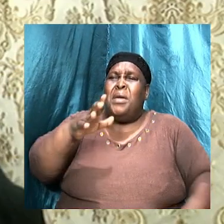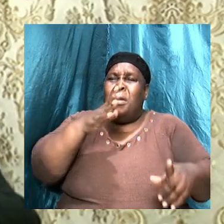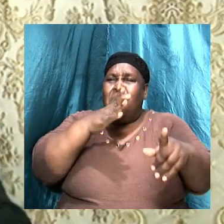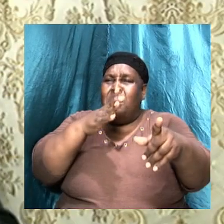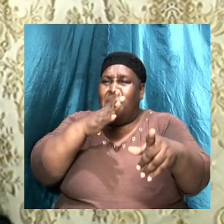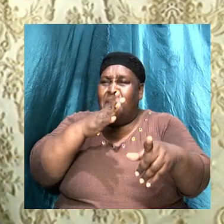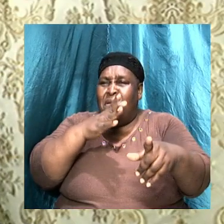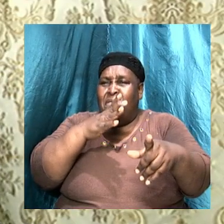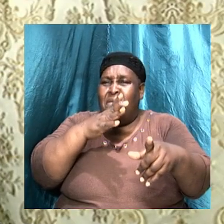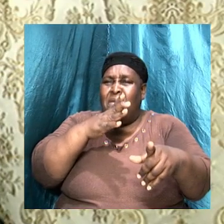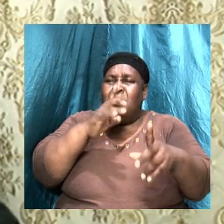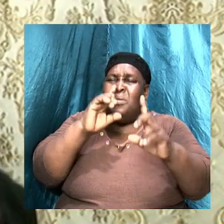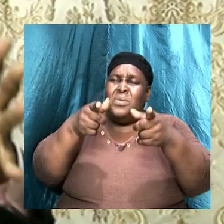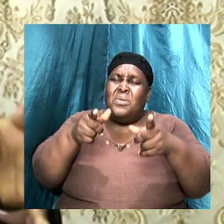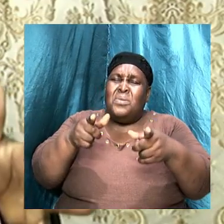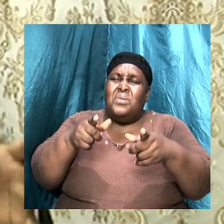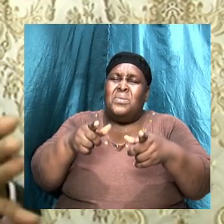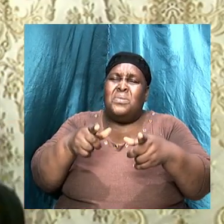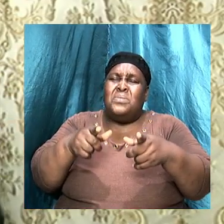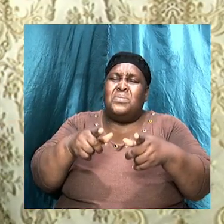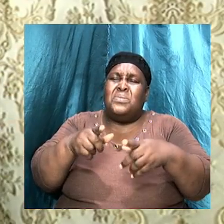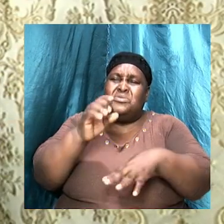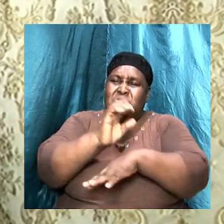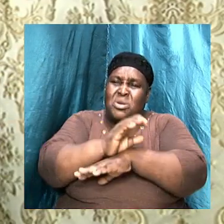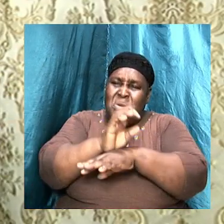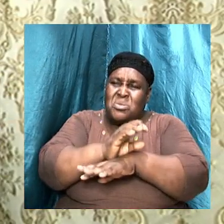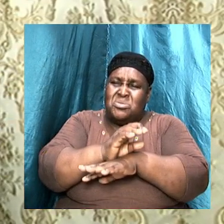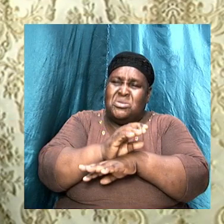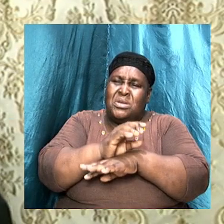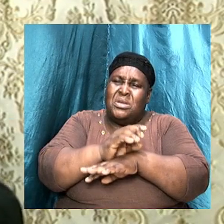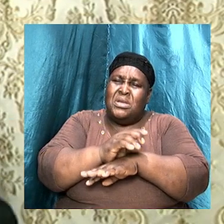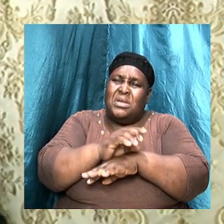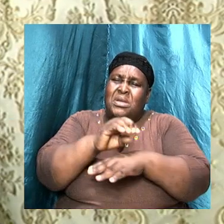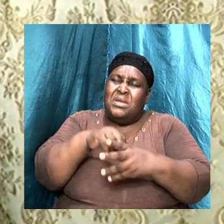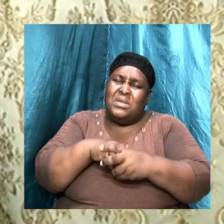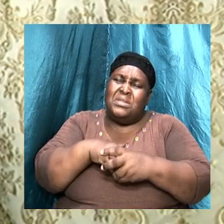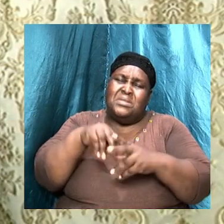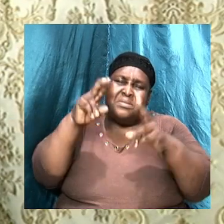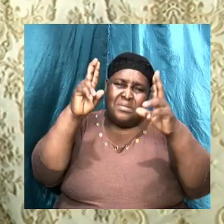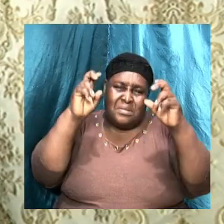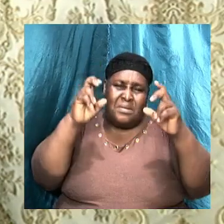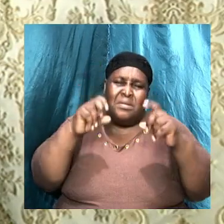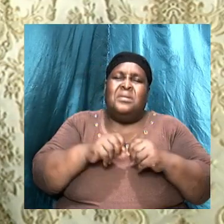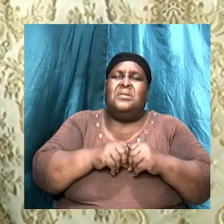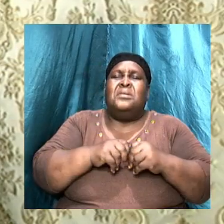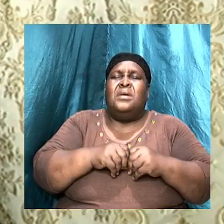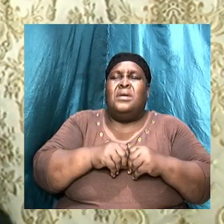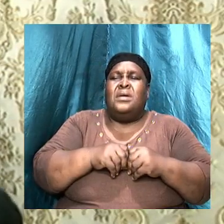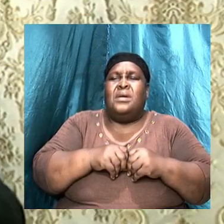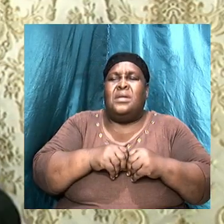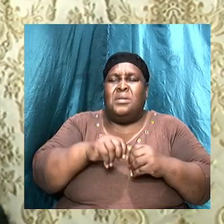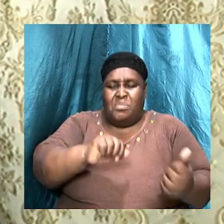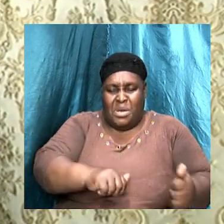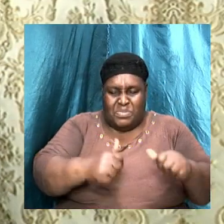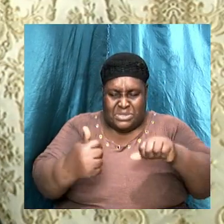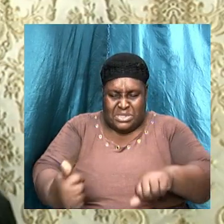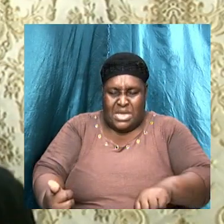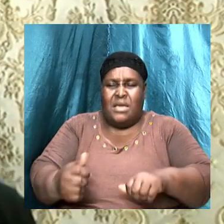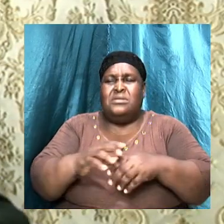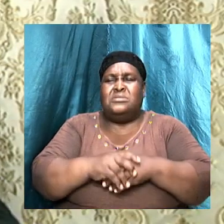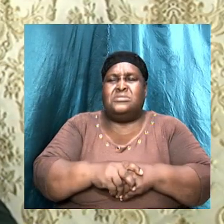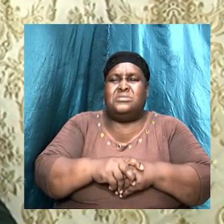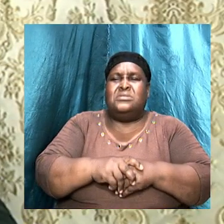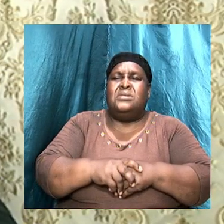told me about the title. Amen. Again, that is what I am not going to spend any time and search the scriptures. We did mention